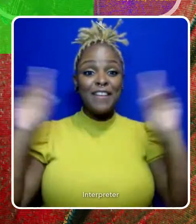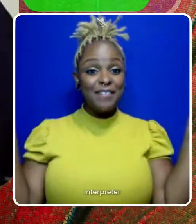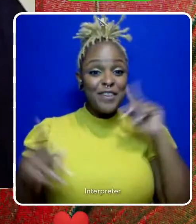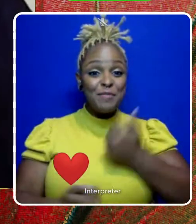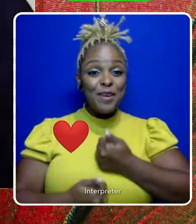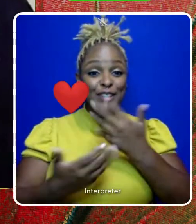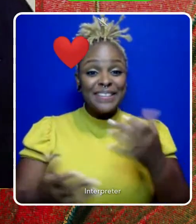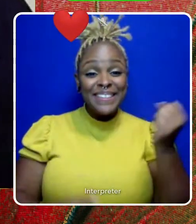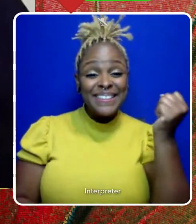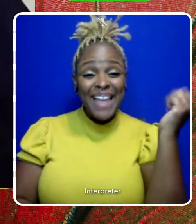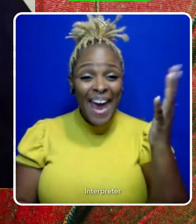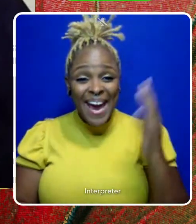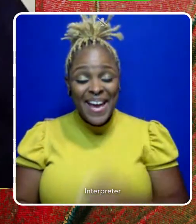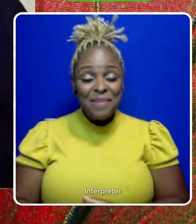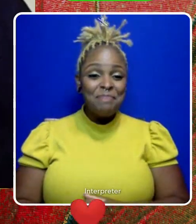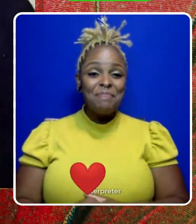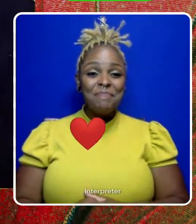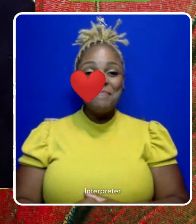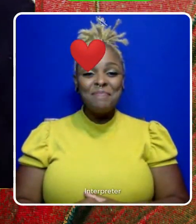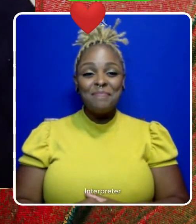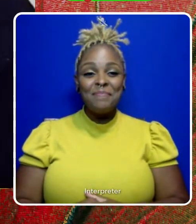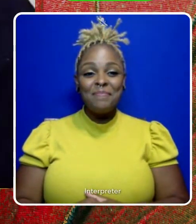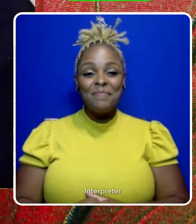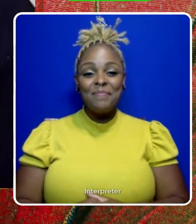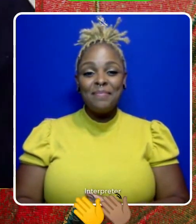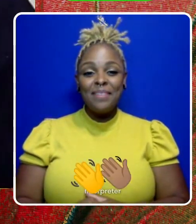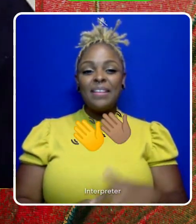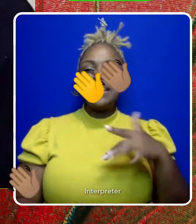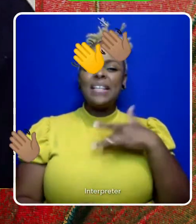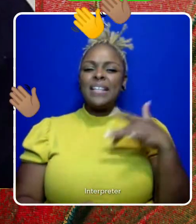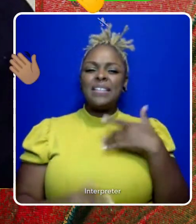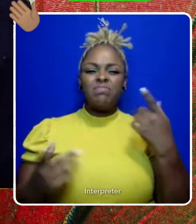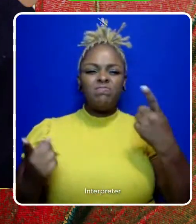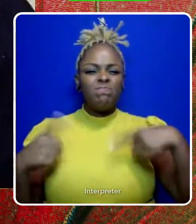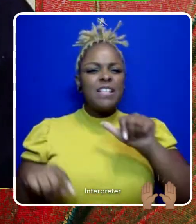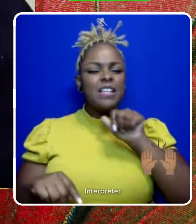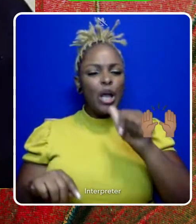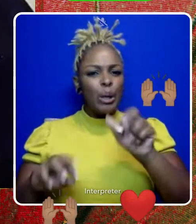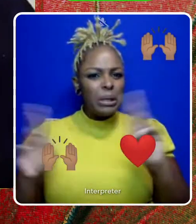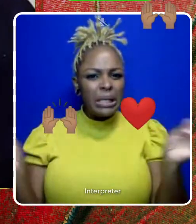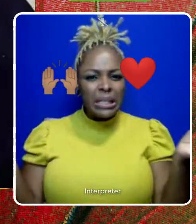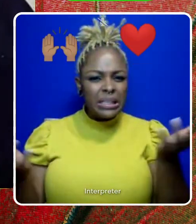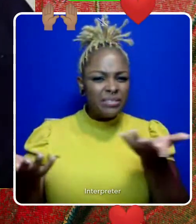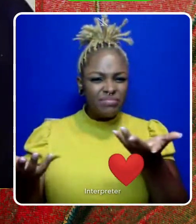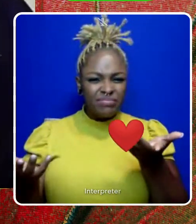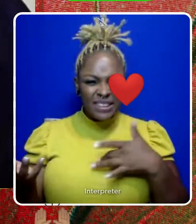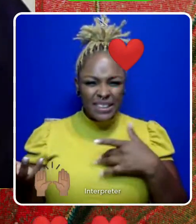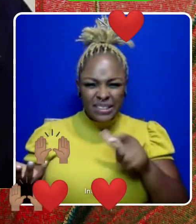Feel like nobody in that. So